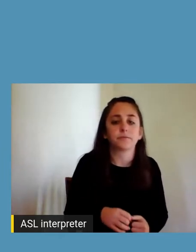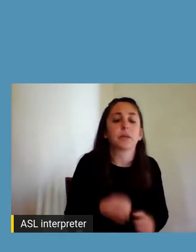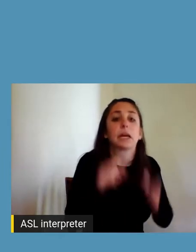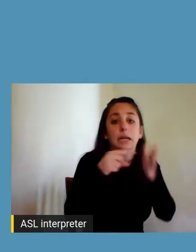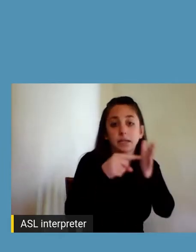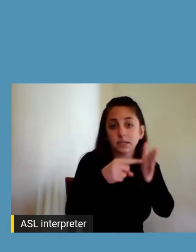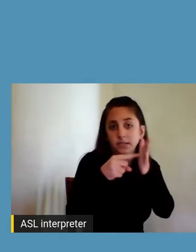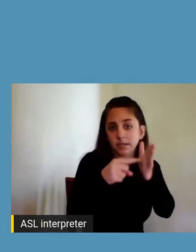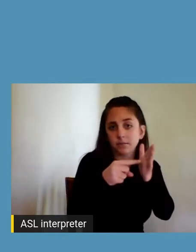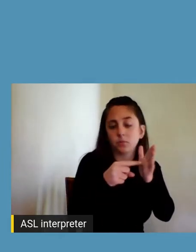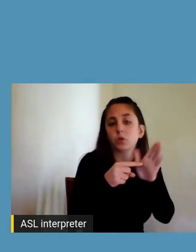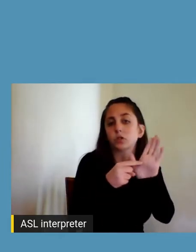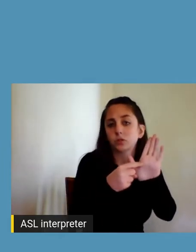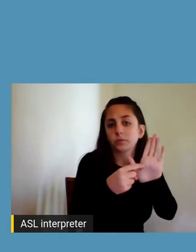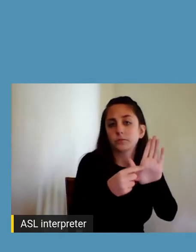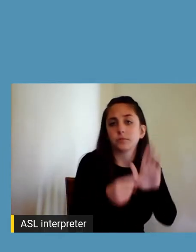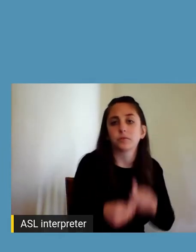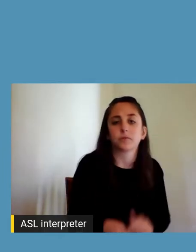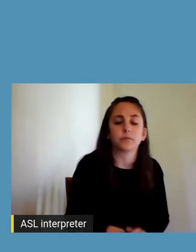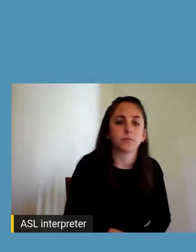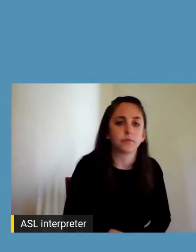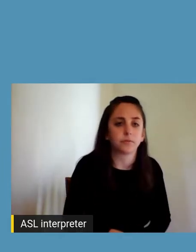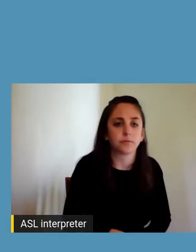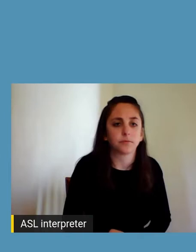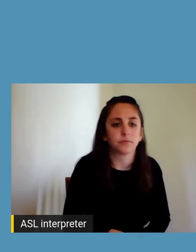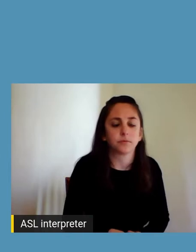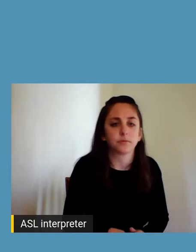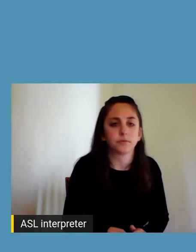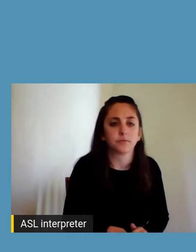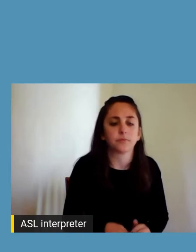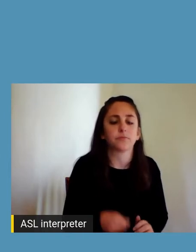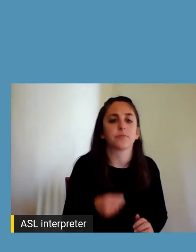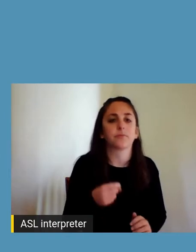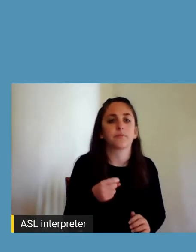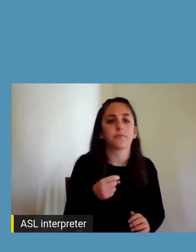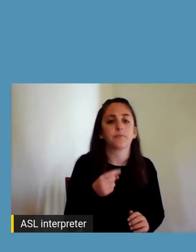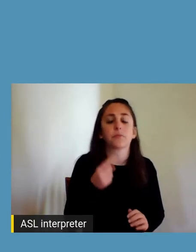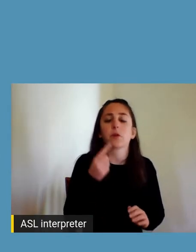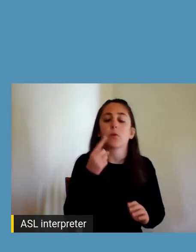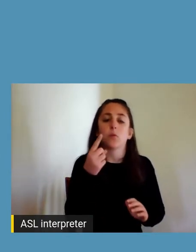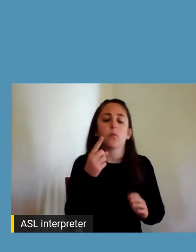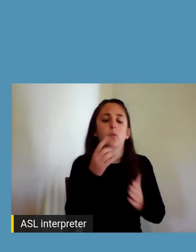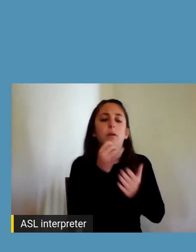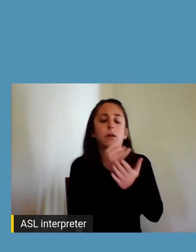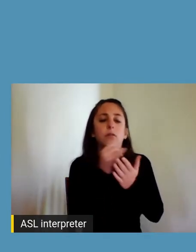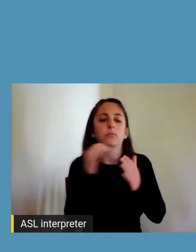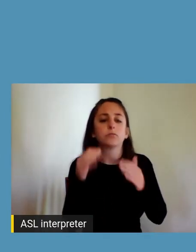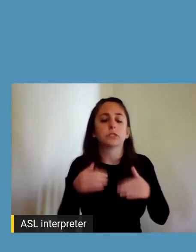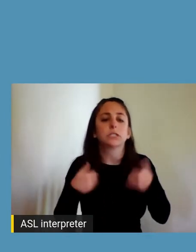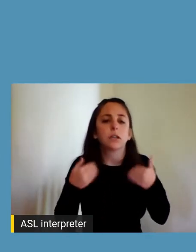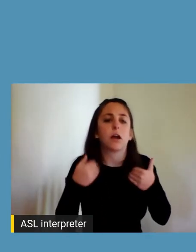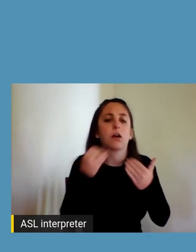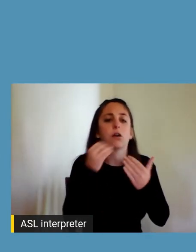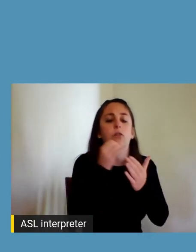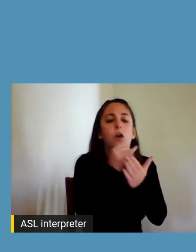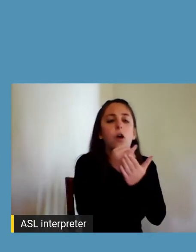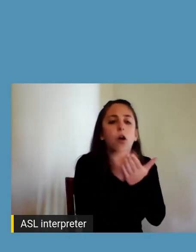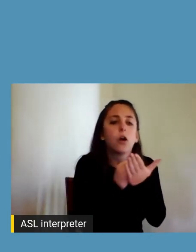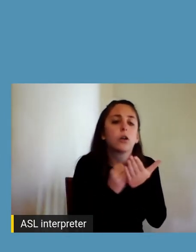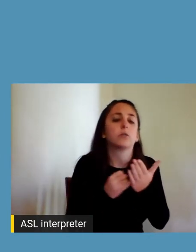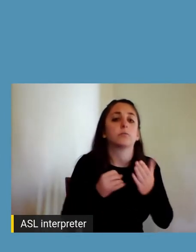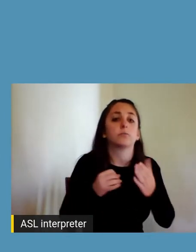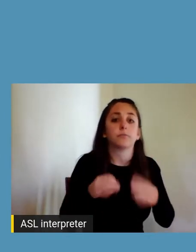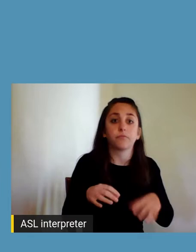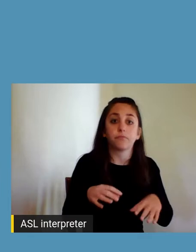I mean, they work for one of our youth artists. I forgot to mention this at the beginning, but we host